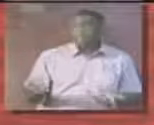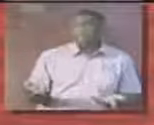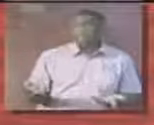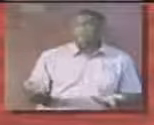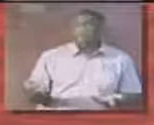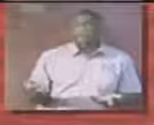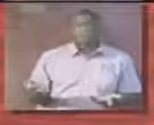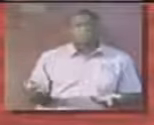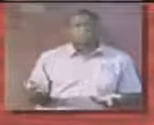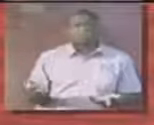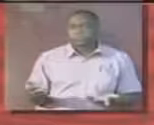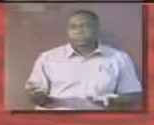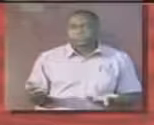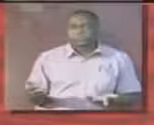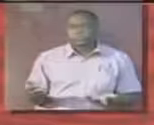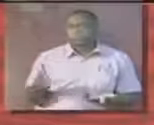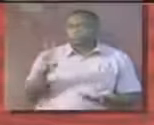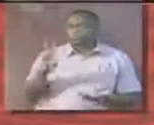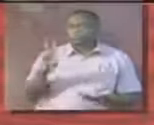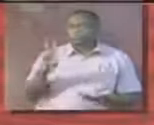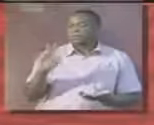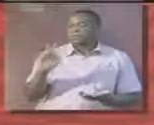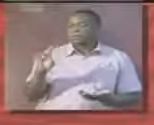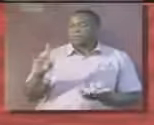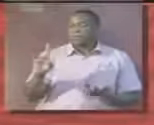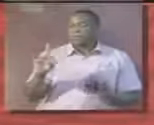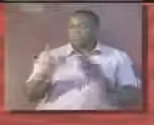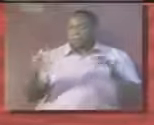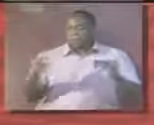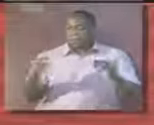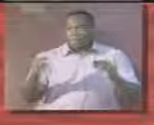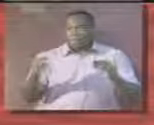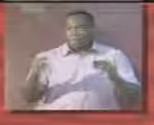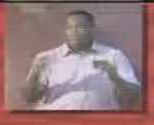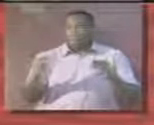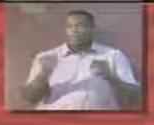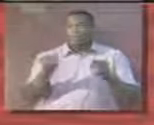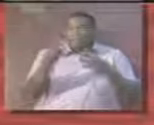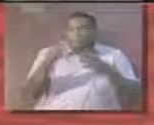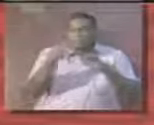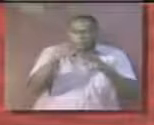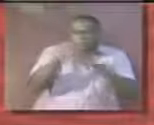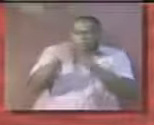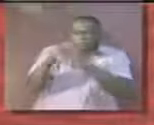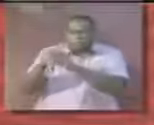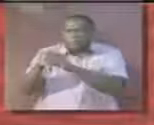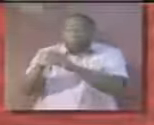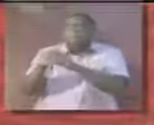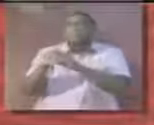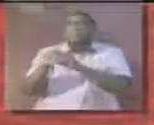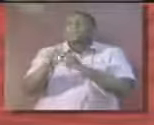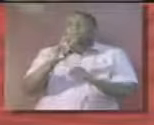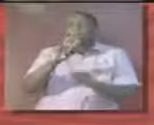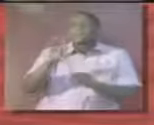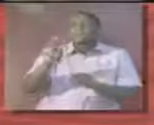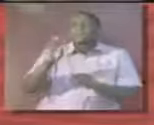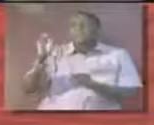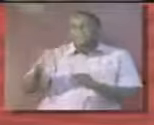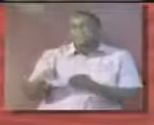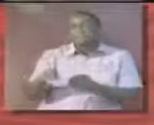level bed capacity is actually at about 42%. With ICU at 21% and HDU